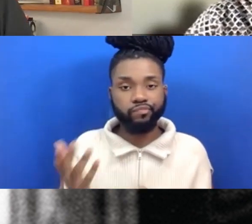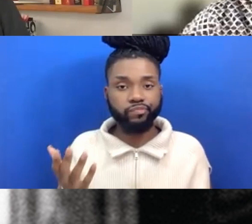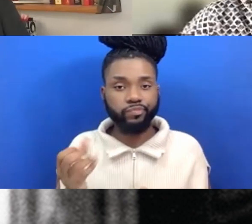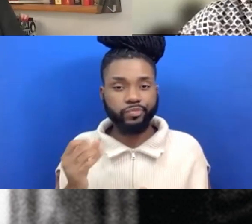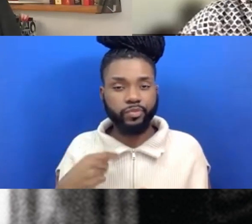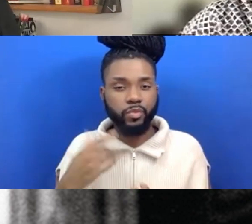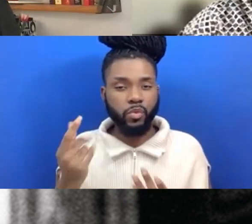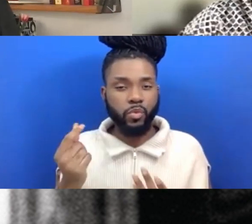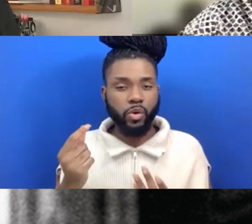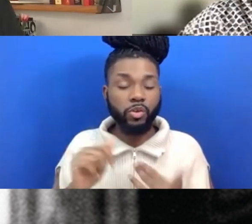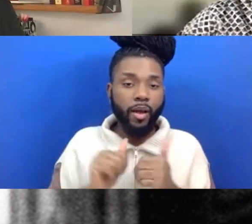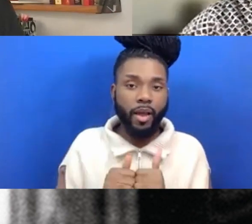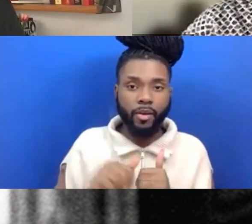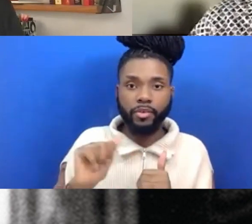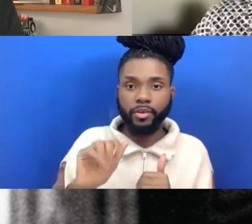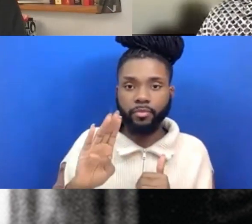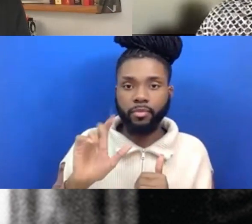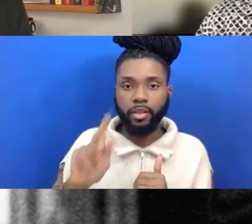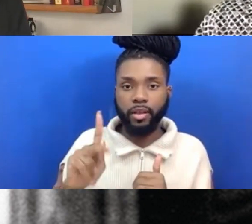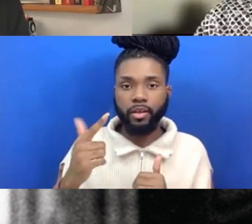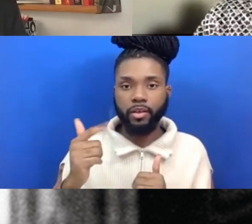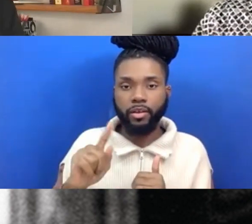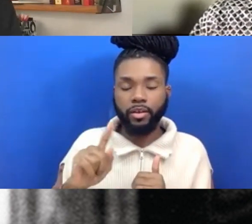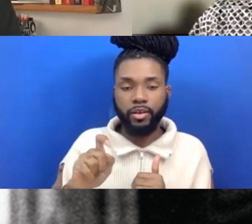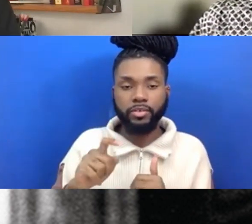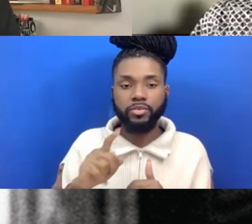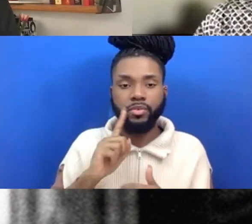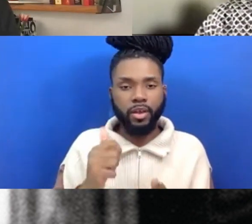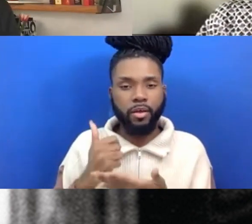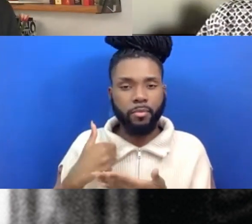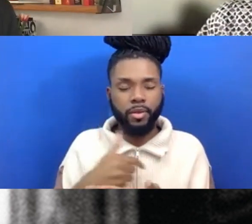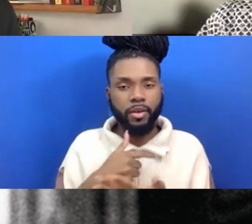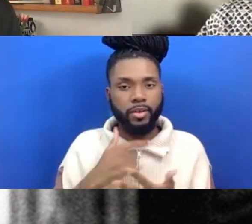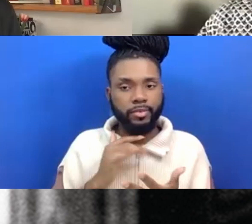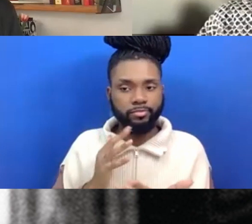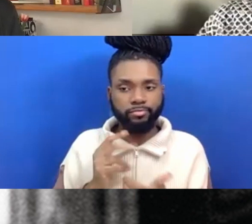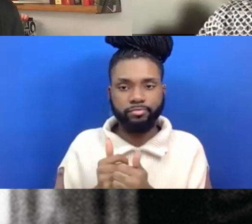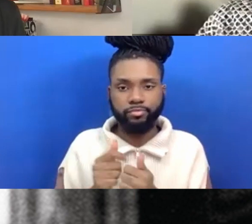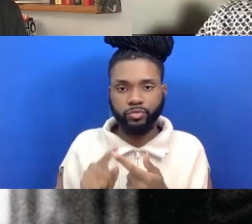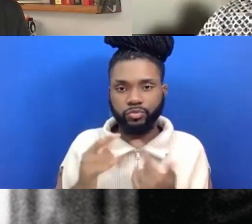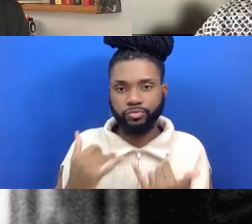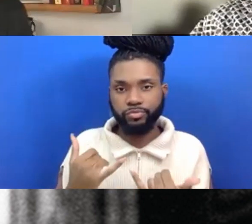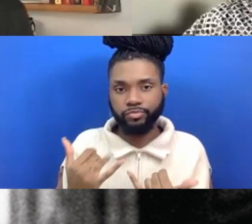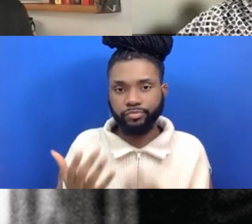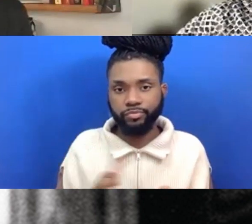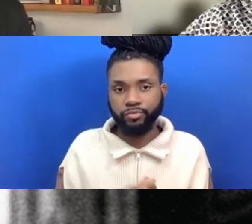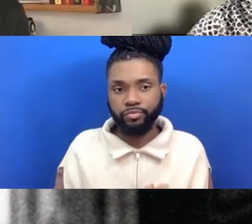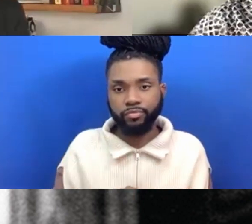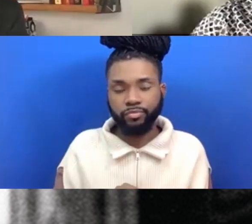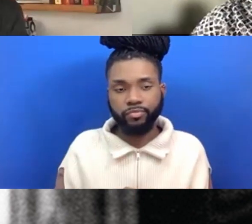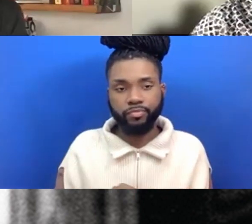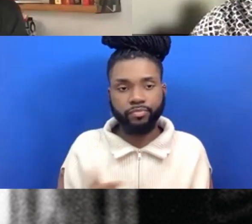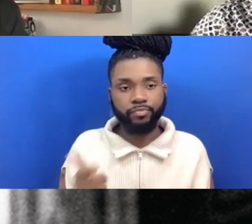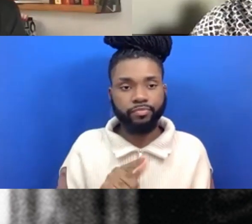how a Black gaze is helping us take up the measure of this moment. Right. I mean, I think that